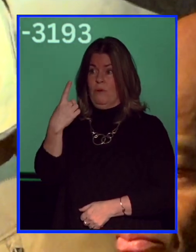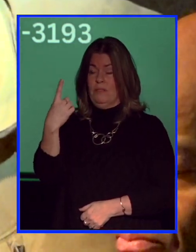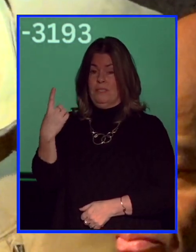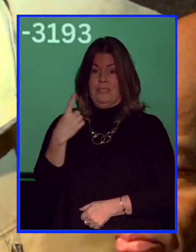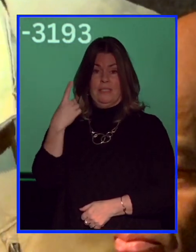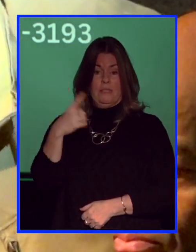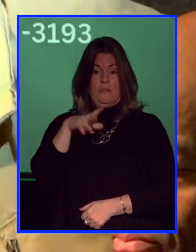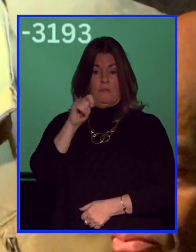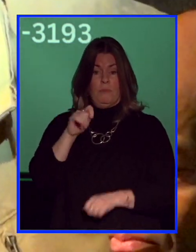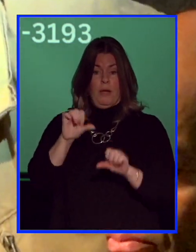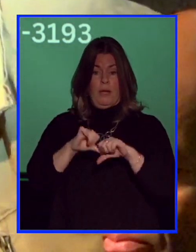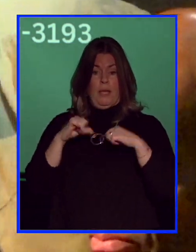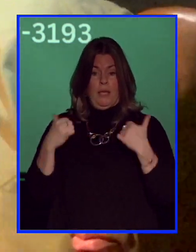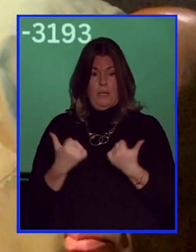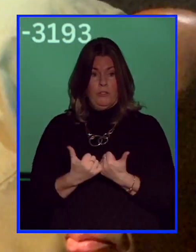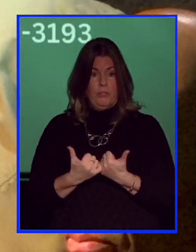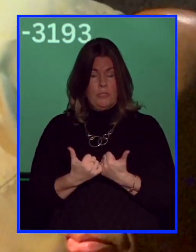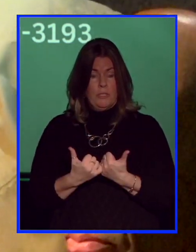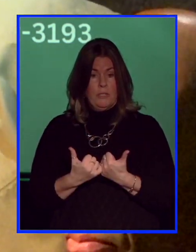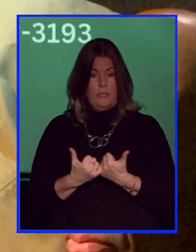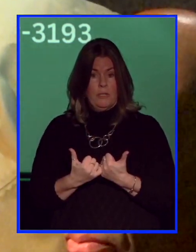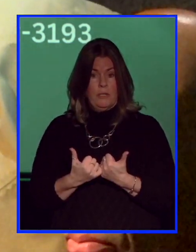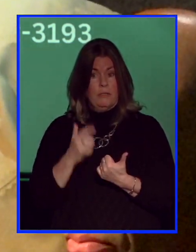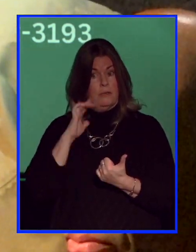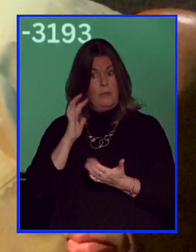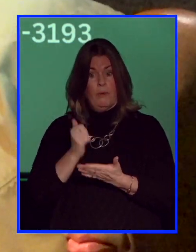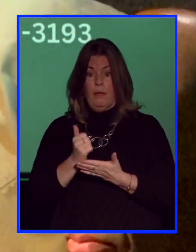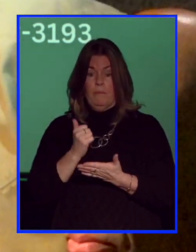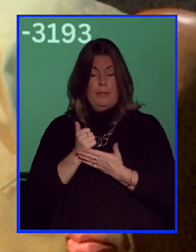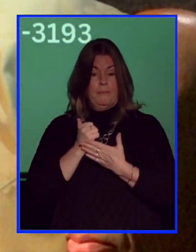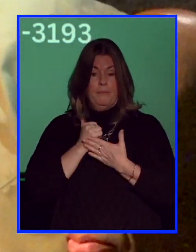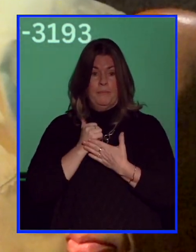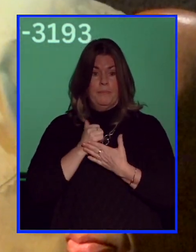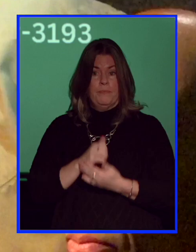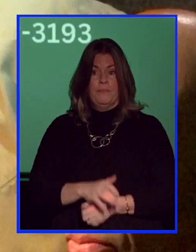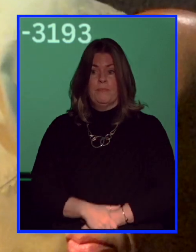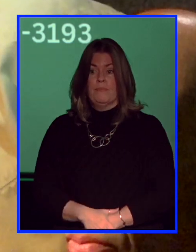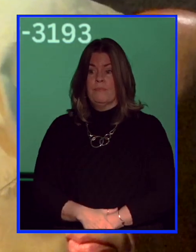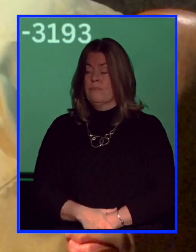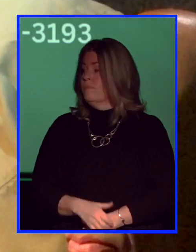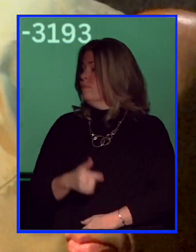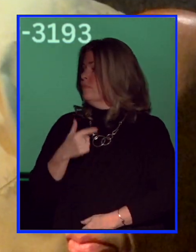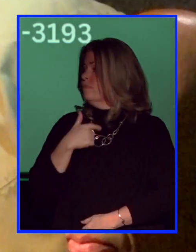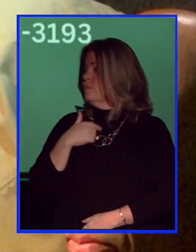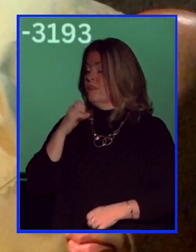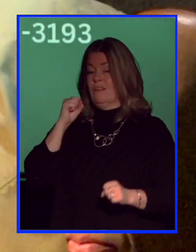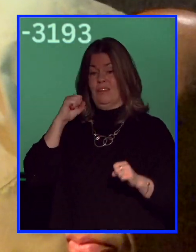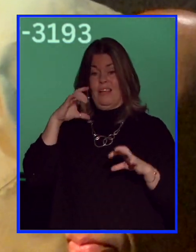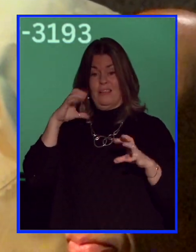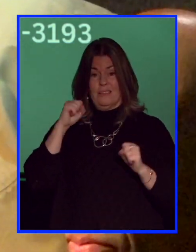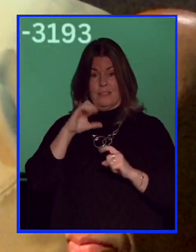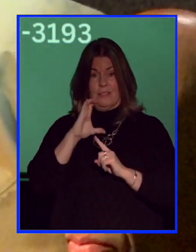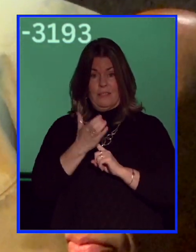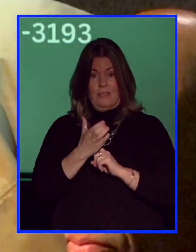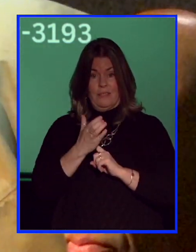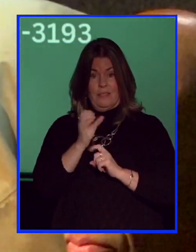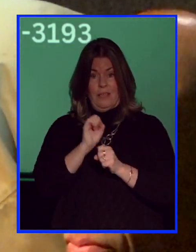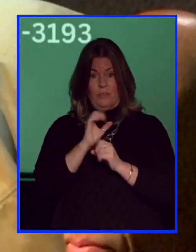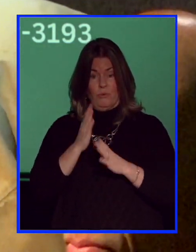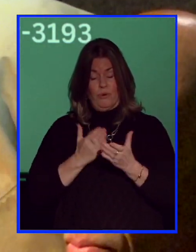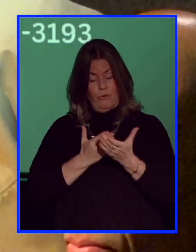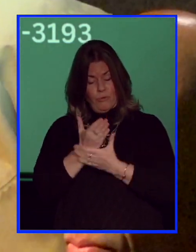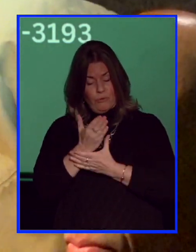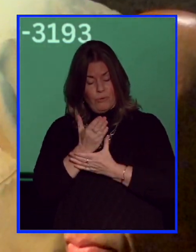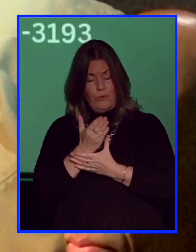agency that will help. I have an excellent caseworker through Bernie Sanders'